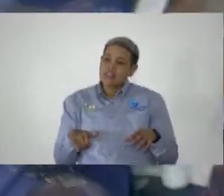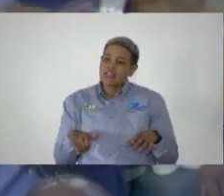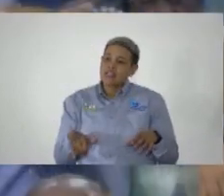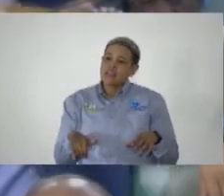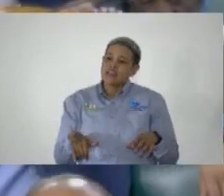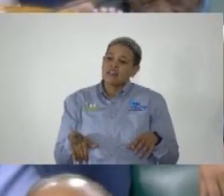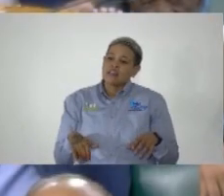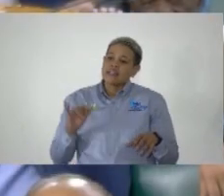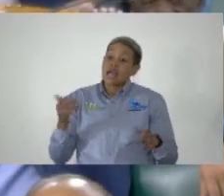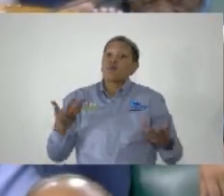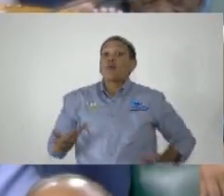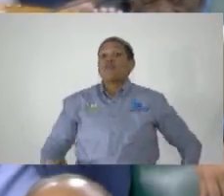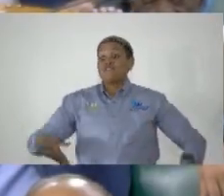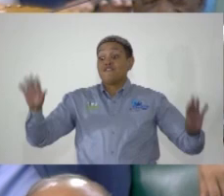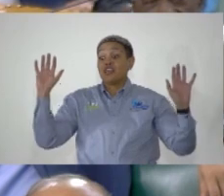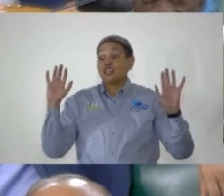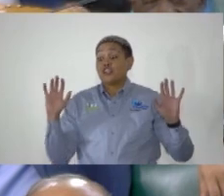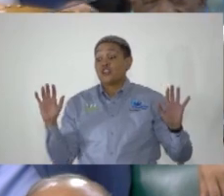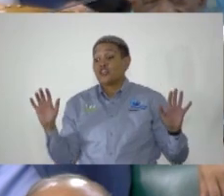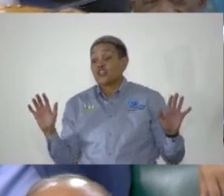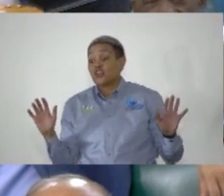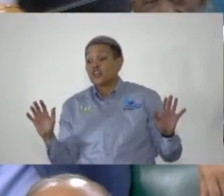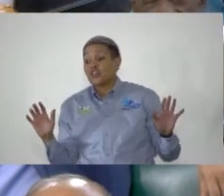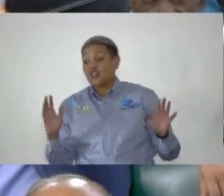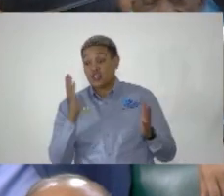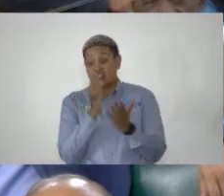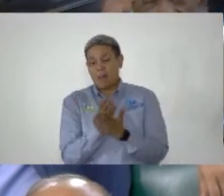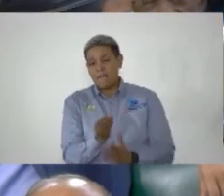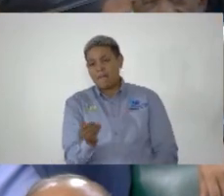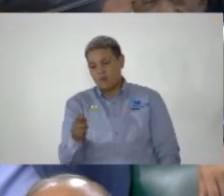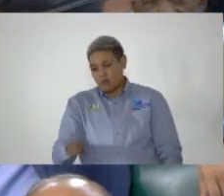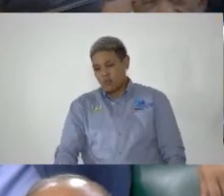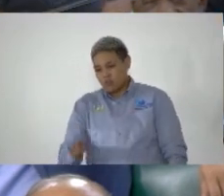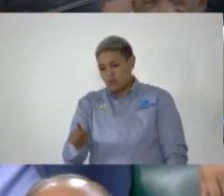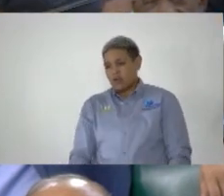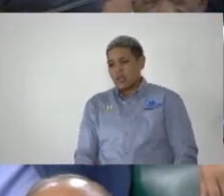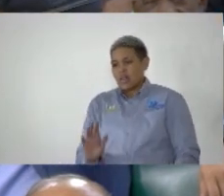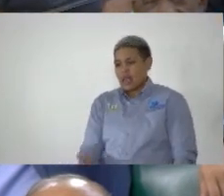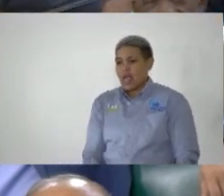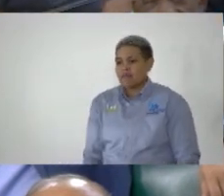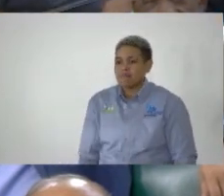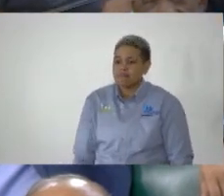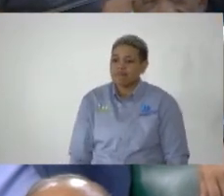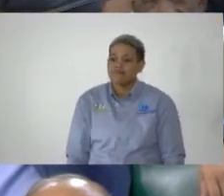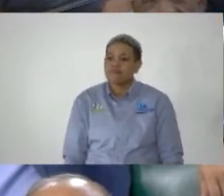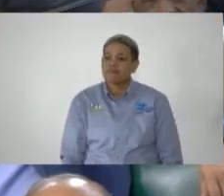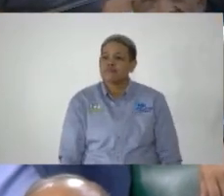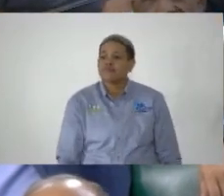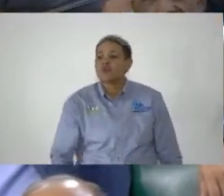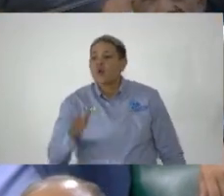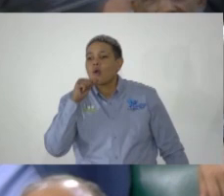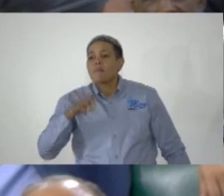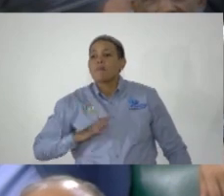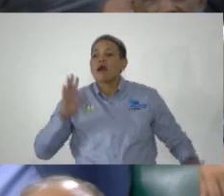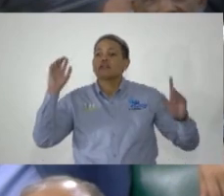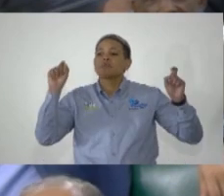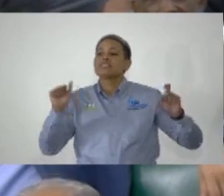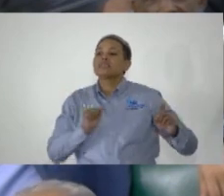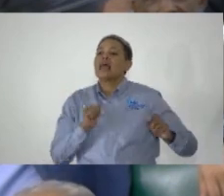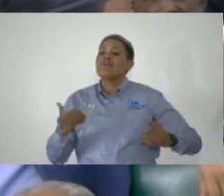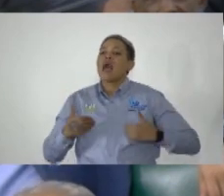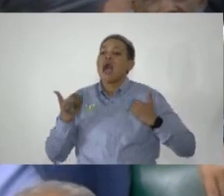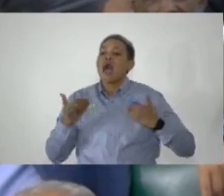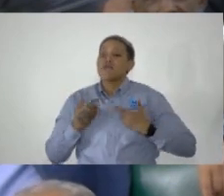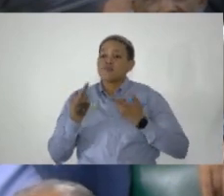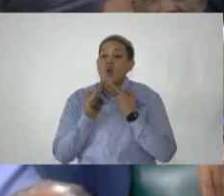what we have completed. Now remember, it stops here, right? It's not the whole thing. So Madam Speaker, I'm pleased to announce that